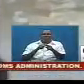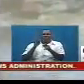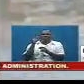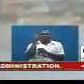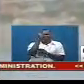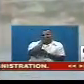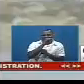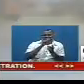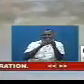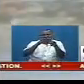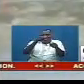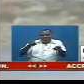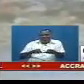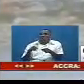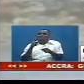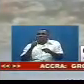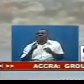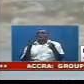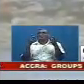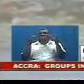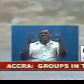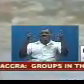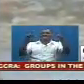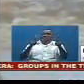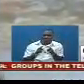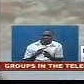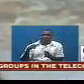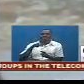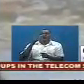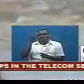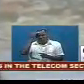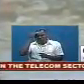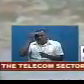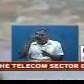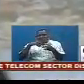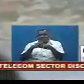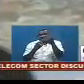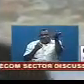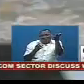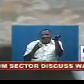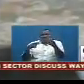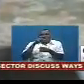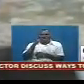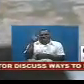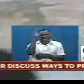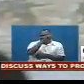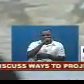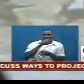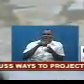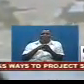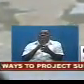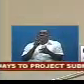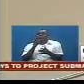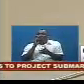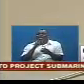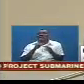predict these things in advance. In fact, we should be able to predict the water